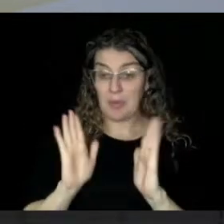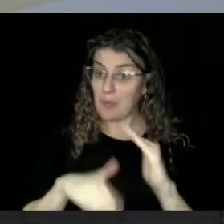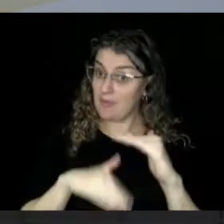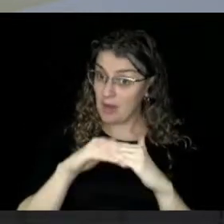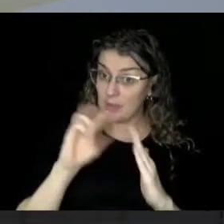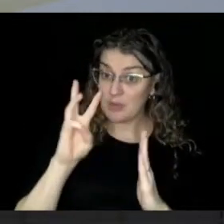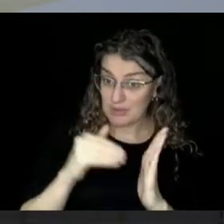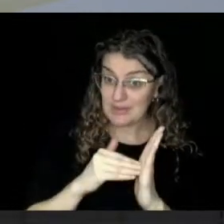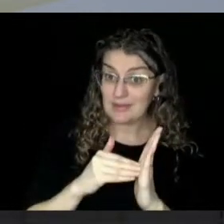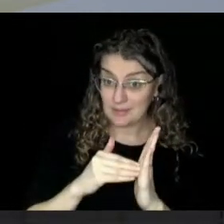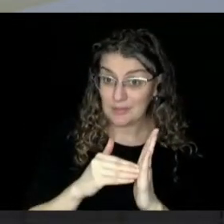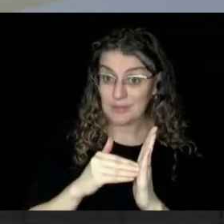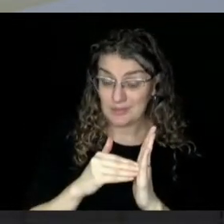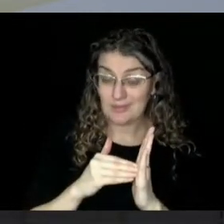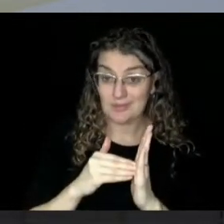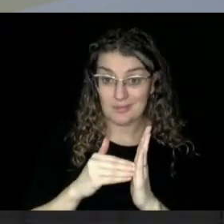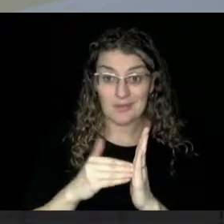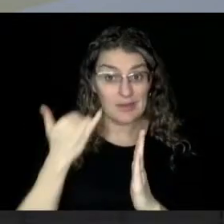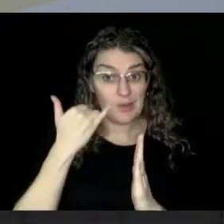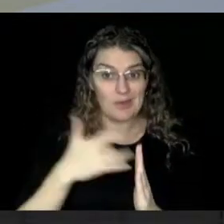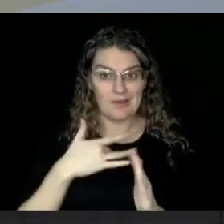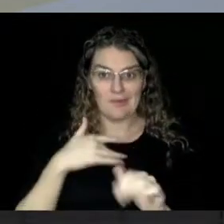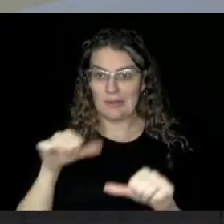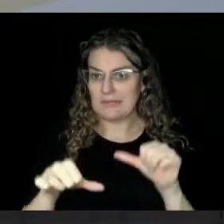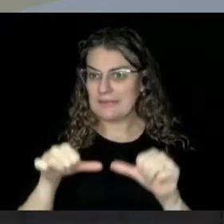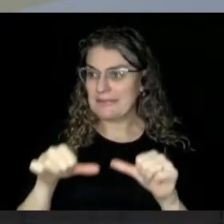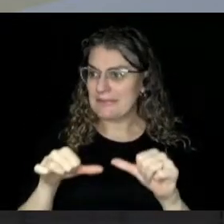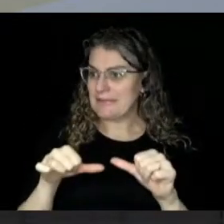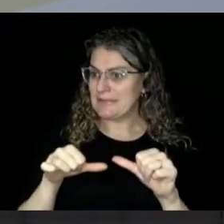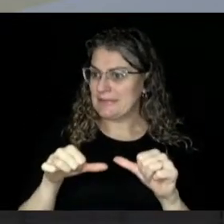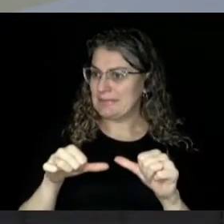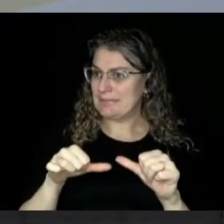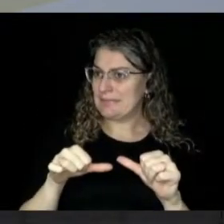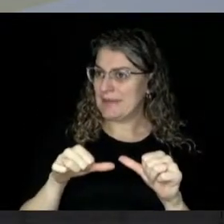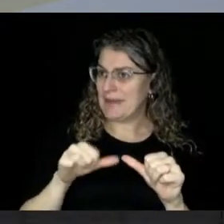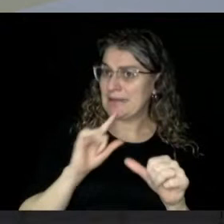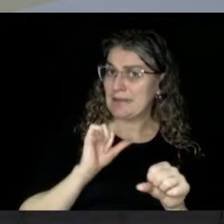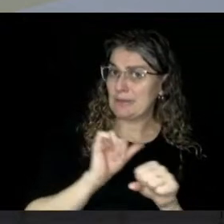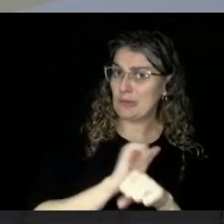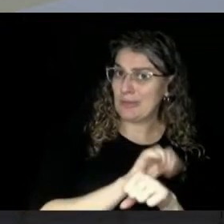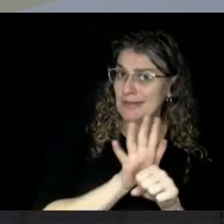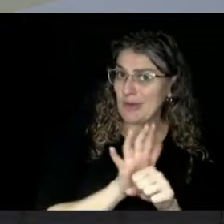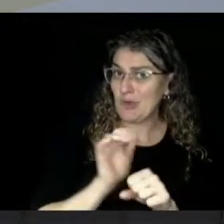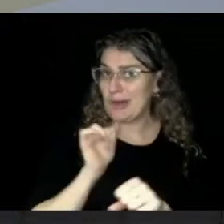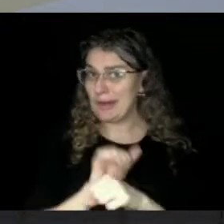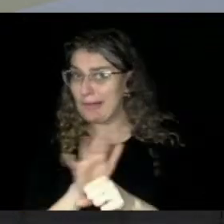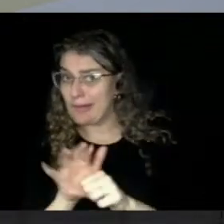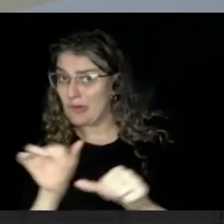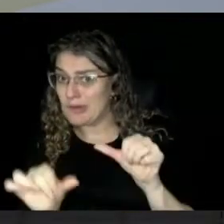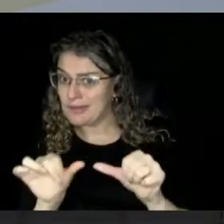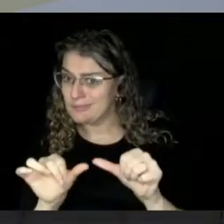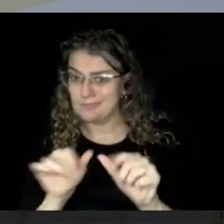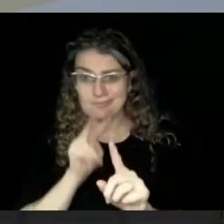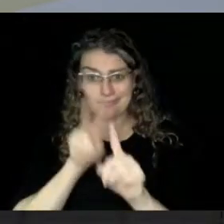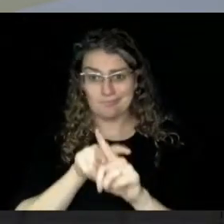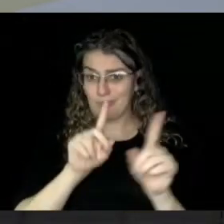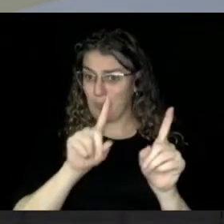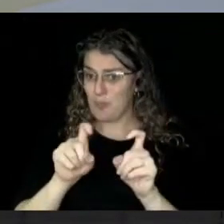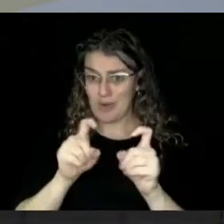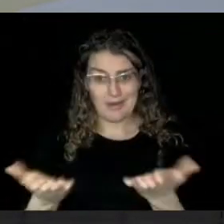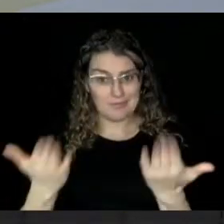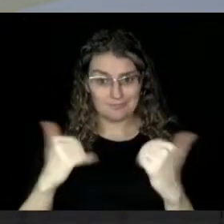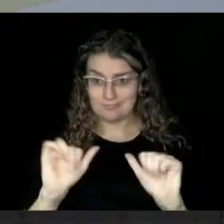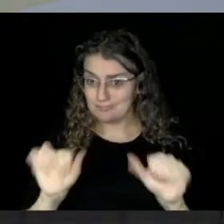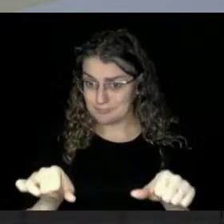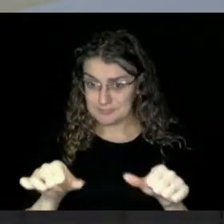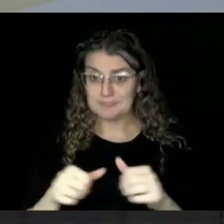have capacity to do more. So if you're not sure, please consider getting tested. Thank you very much for that. And my